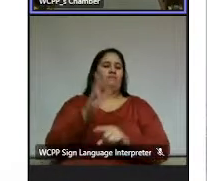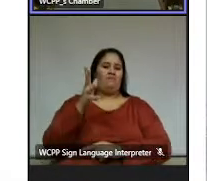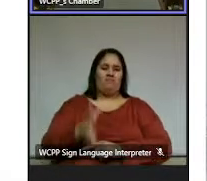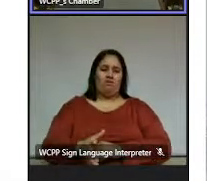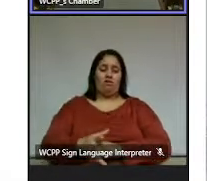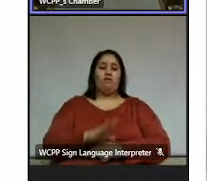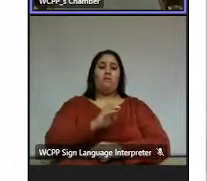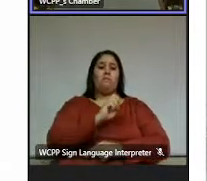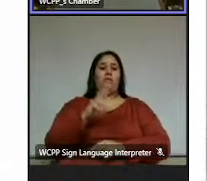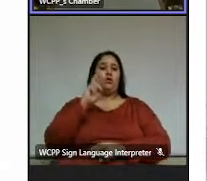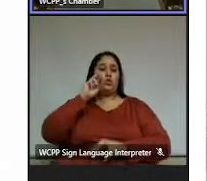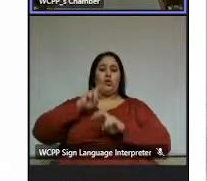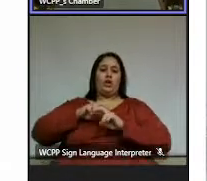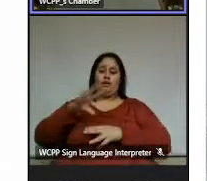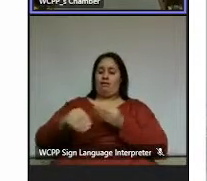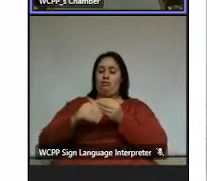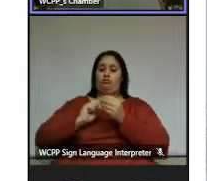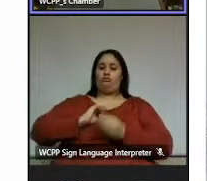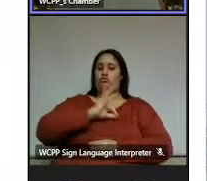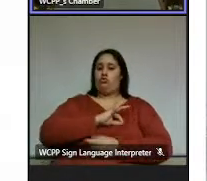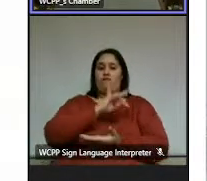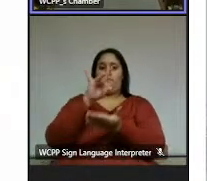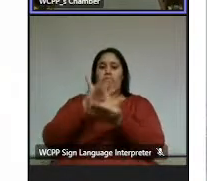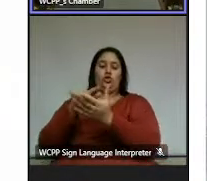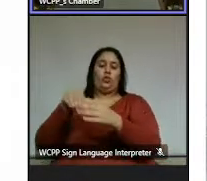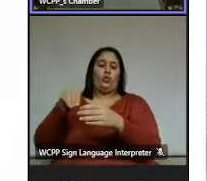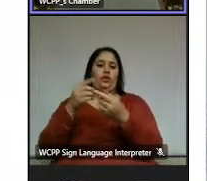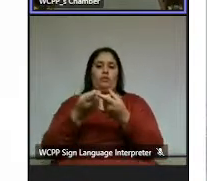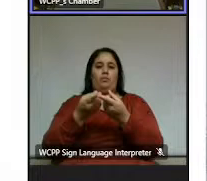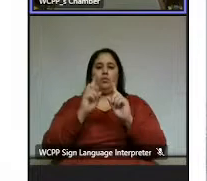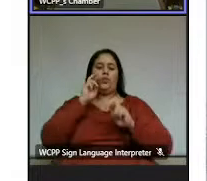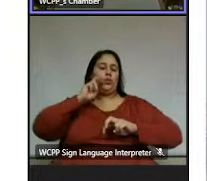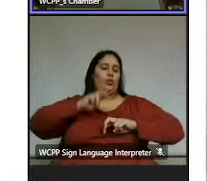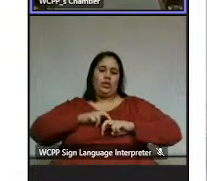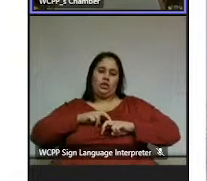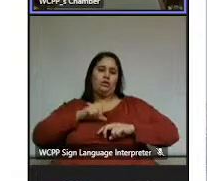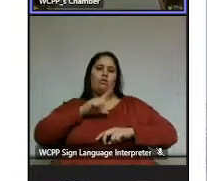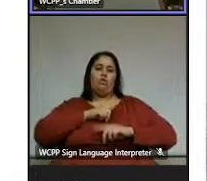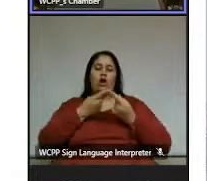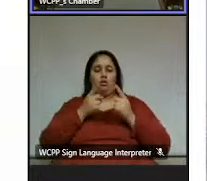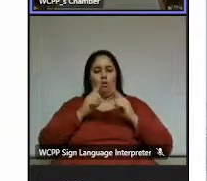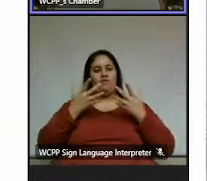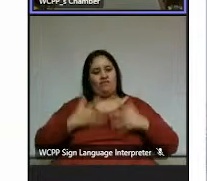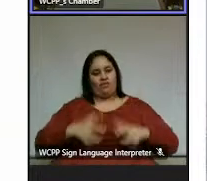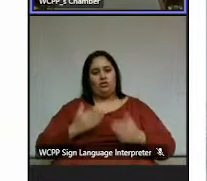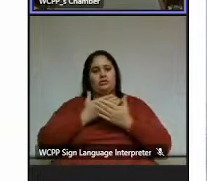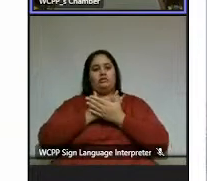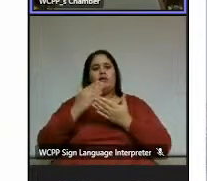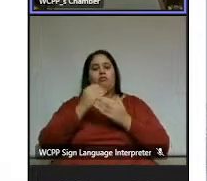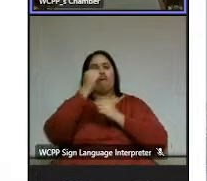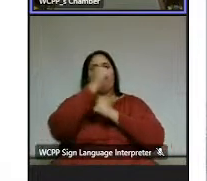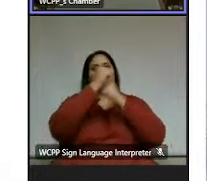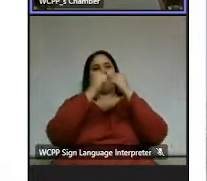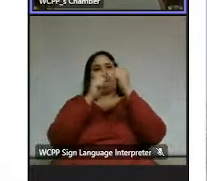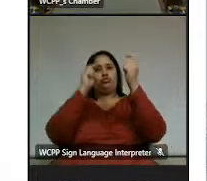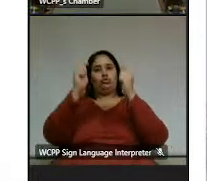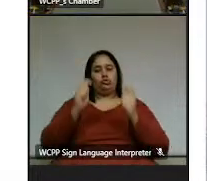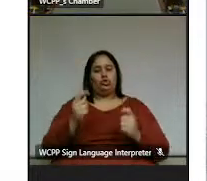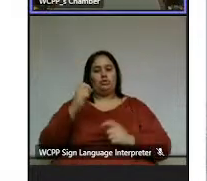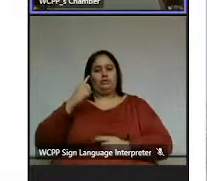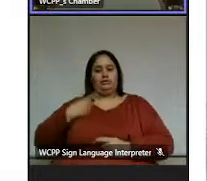not require additional staff posts within the department. The department has undergone some restructuring within